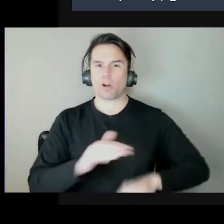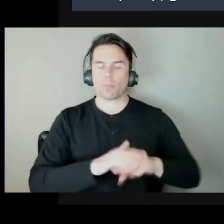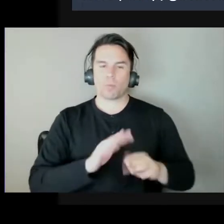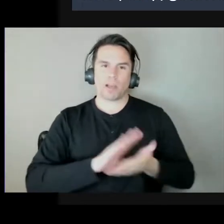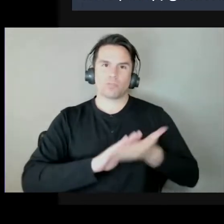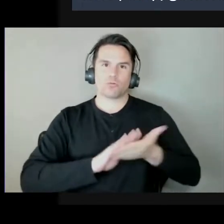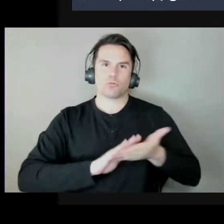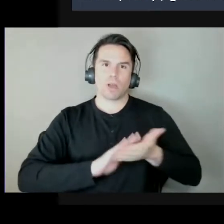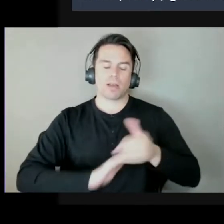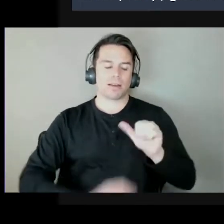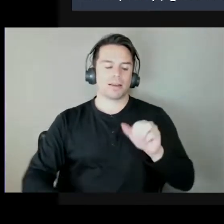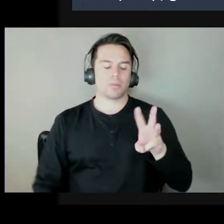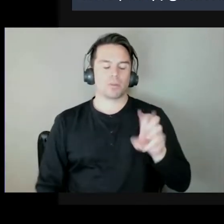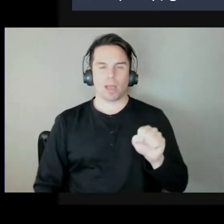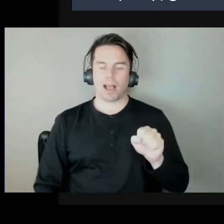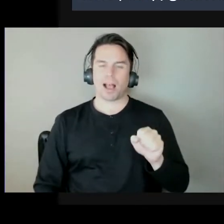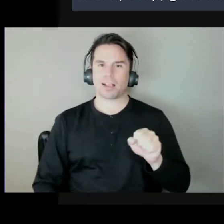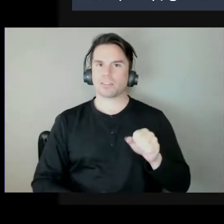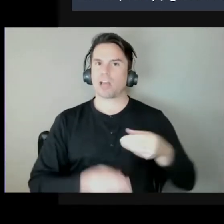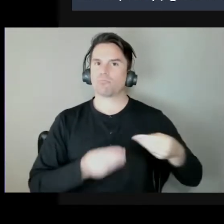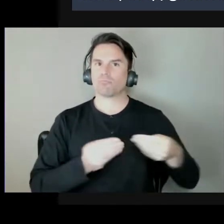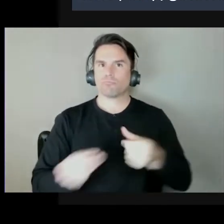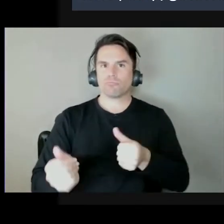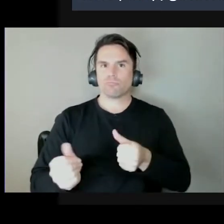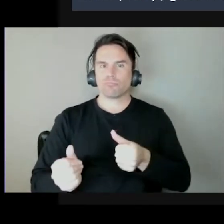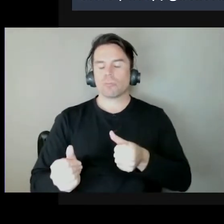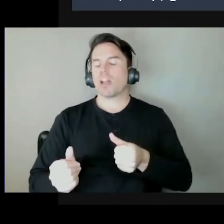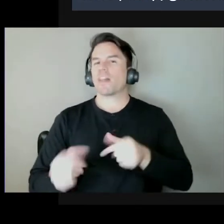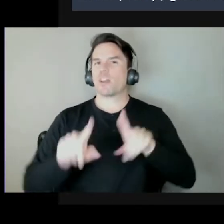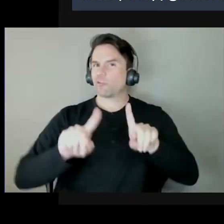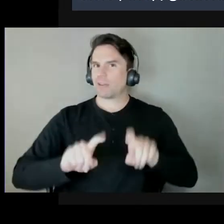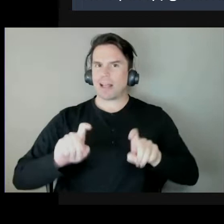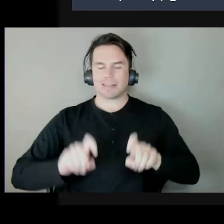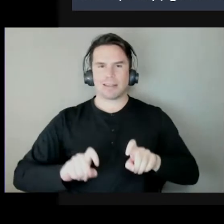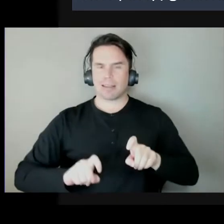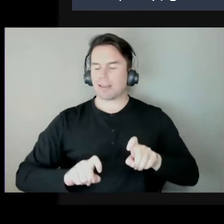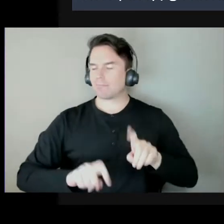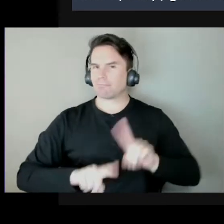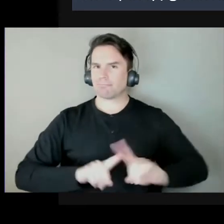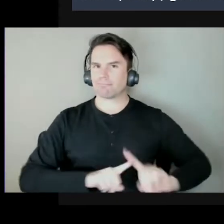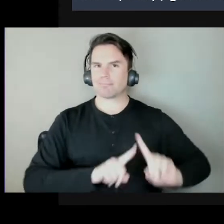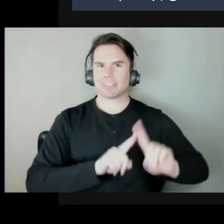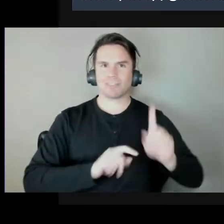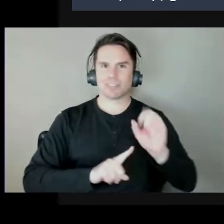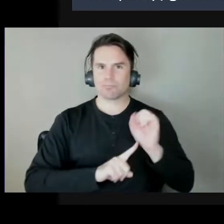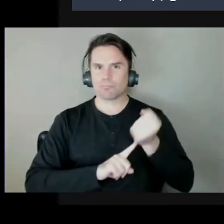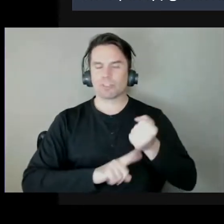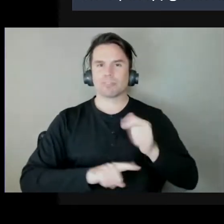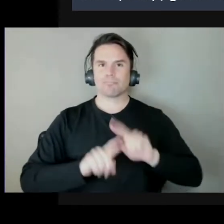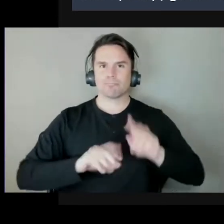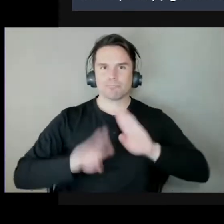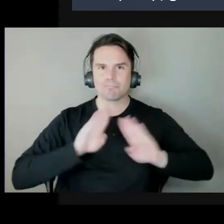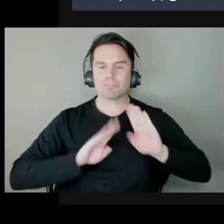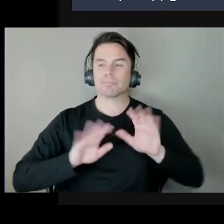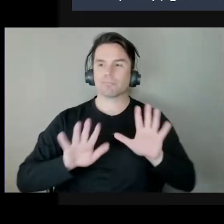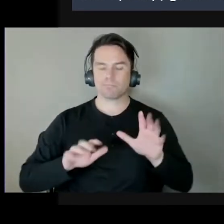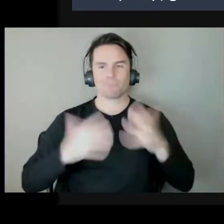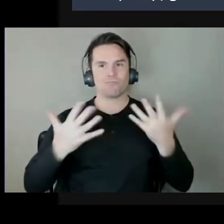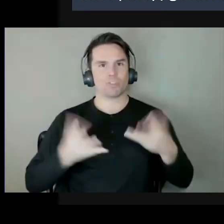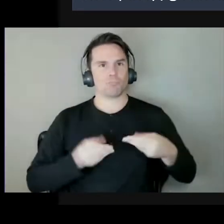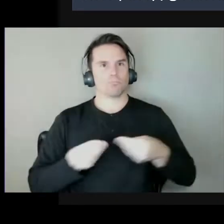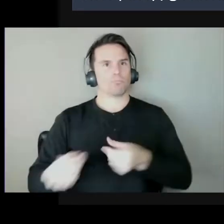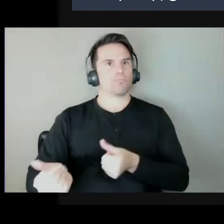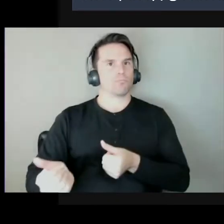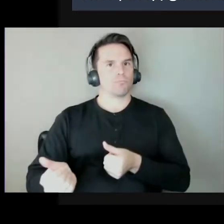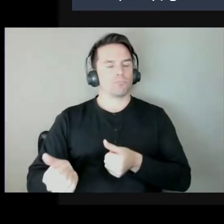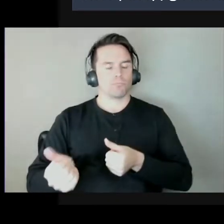they're extremely battle tested. They're updated Mhm. with major updates to the frameworks themselves. We run a